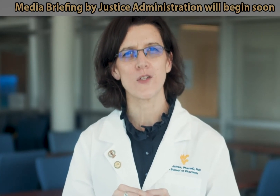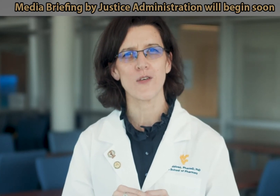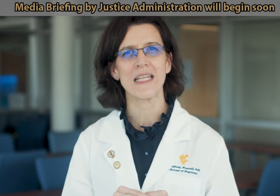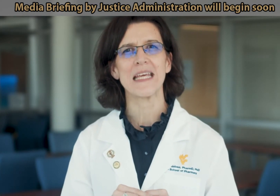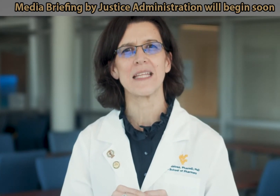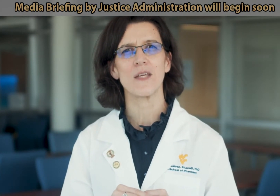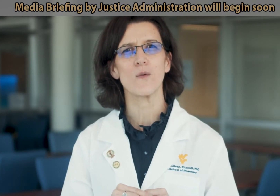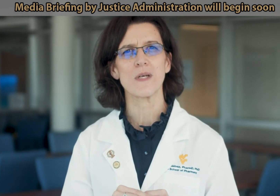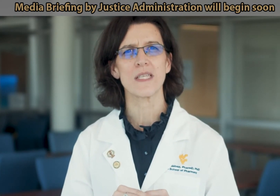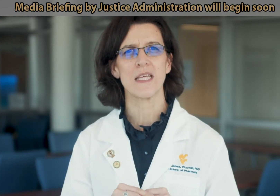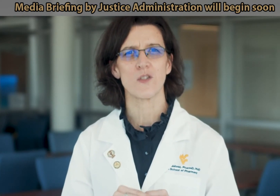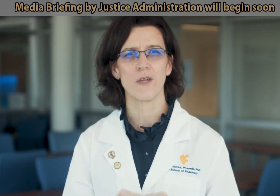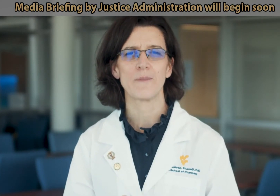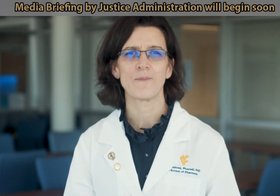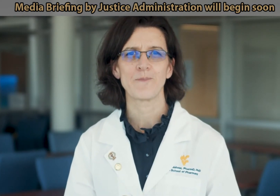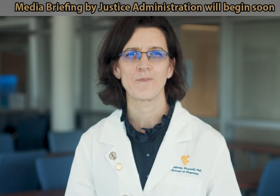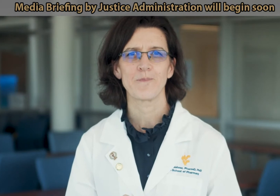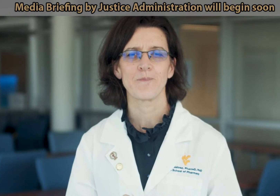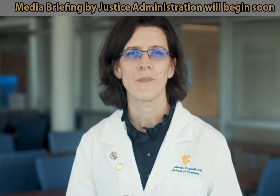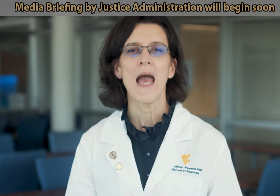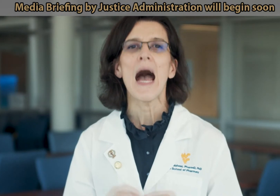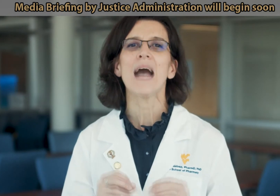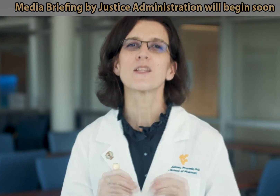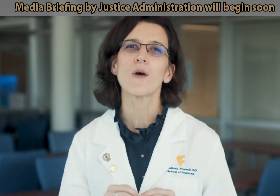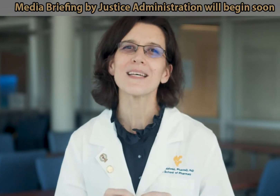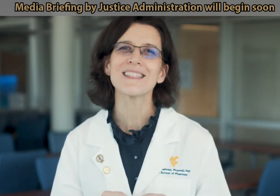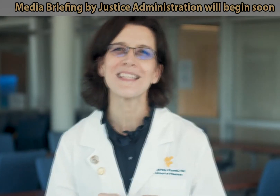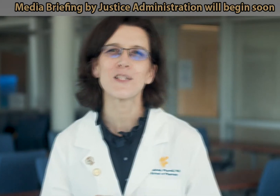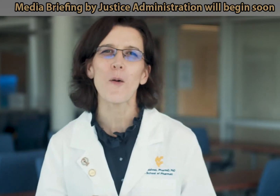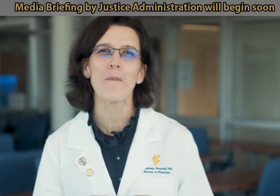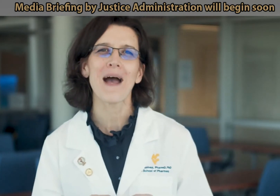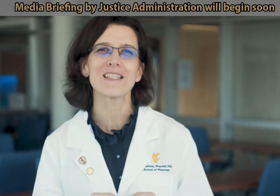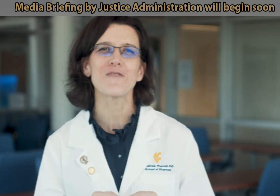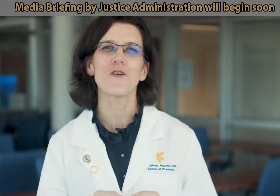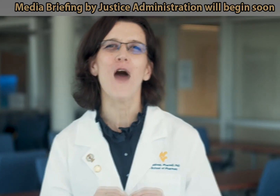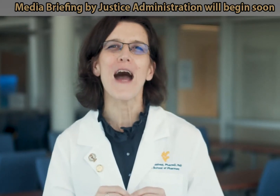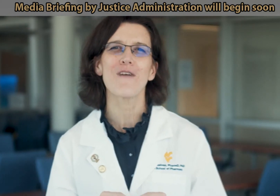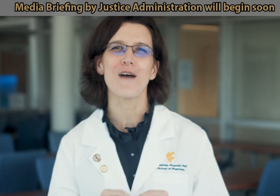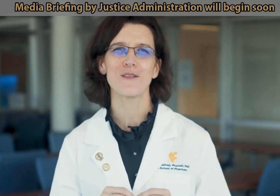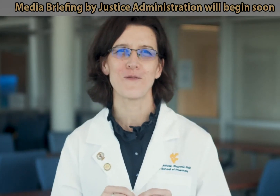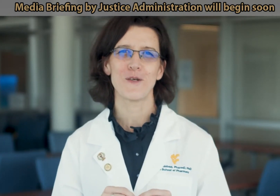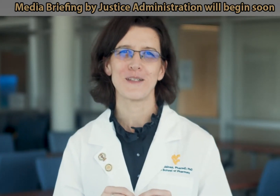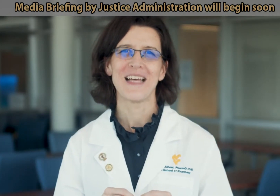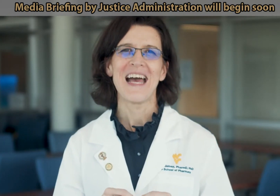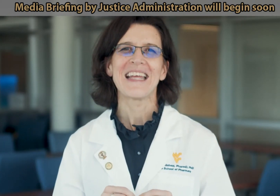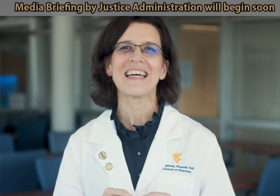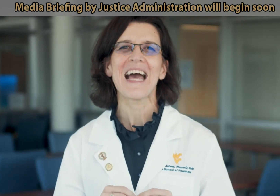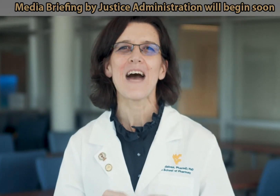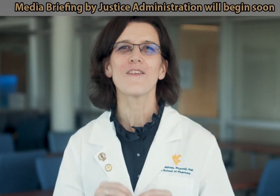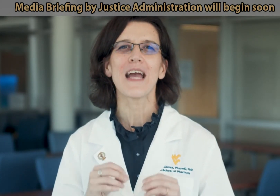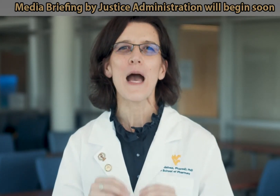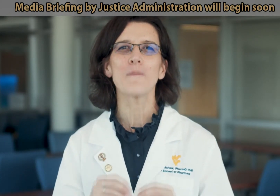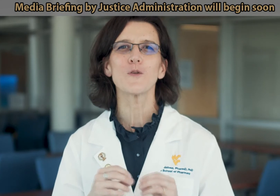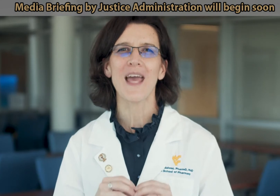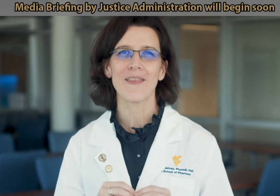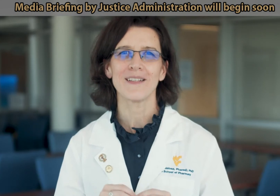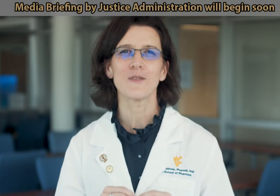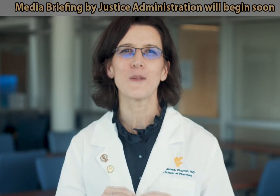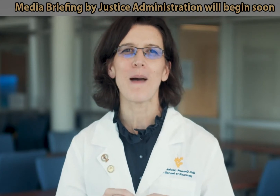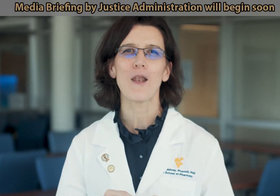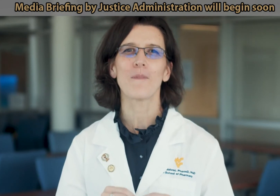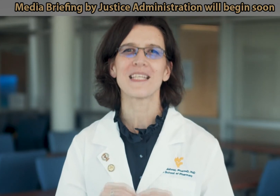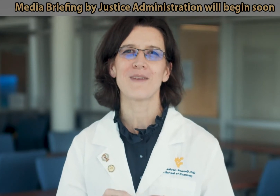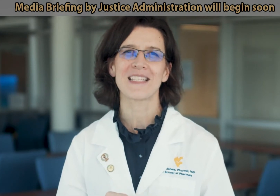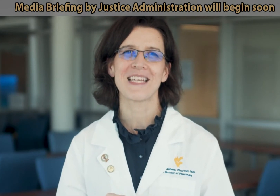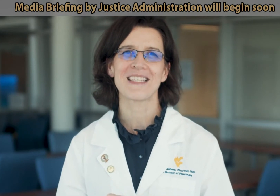safety monitoring in the US history. I trust the top minds from around the world that have come together